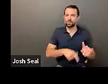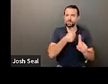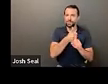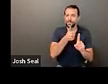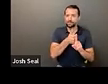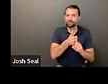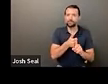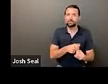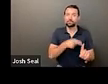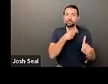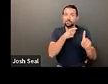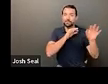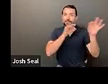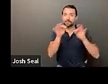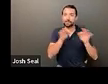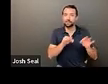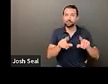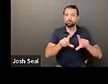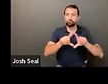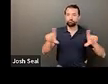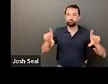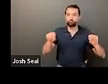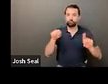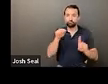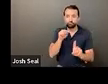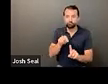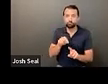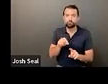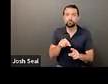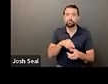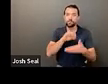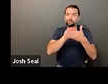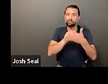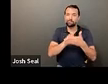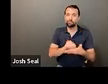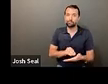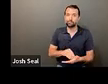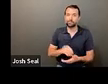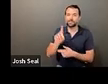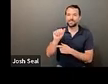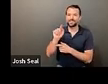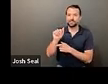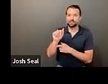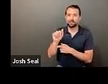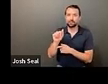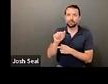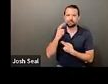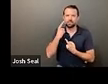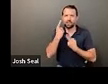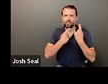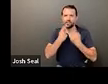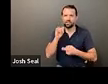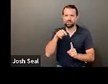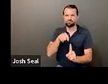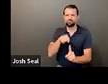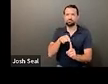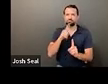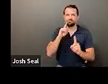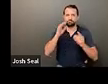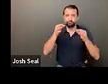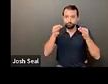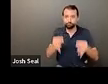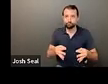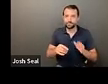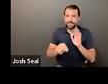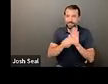used to document data considered and indicate whether it supports a determination of adverse effect. And again, it gives you the